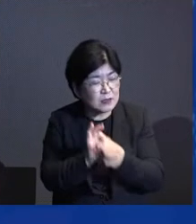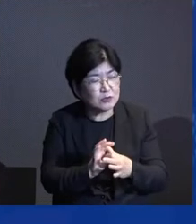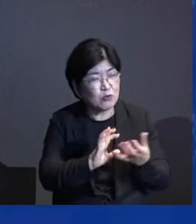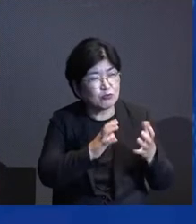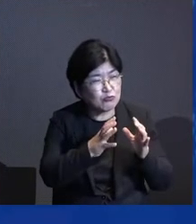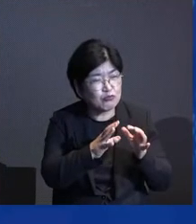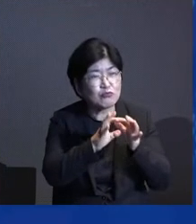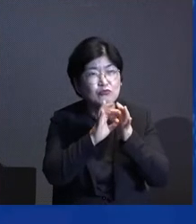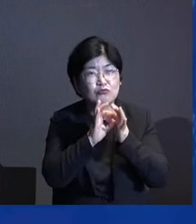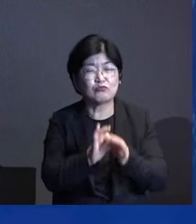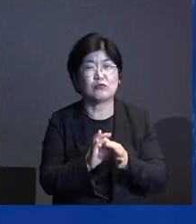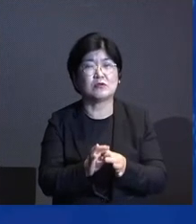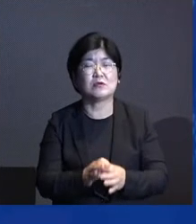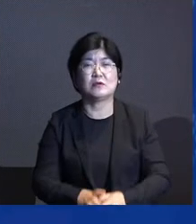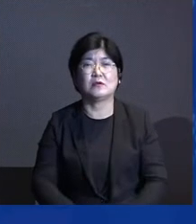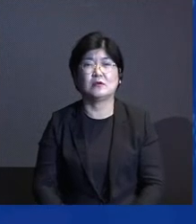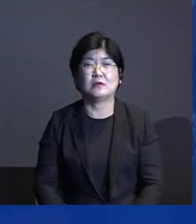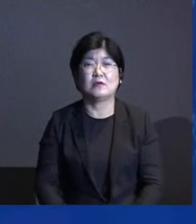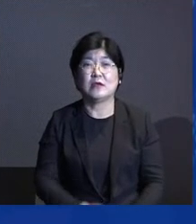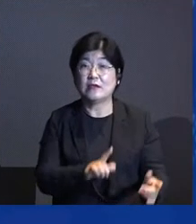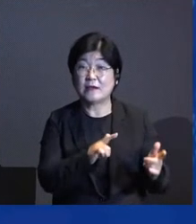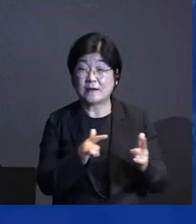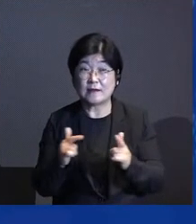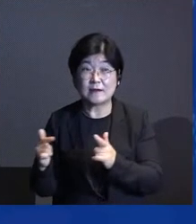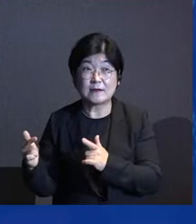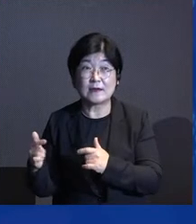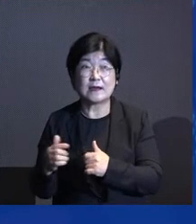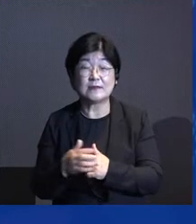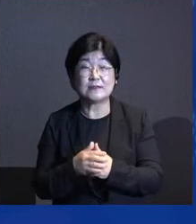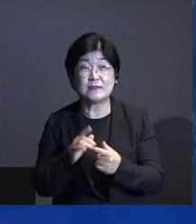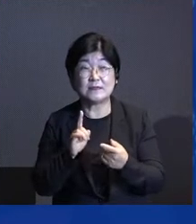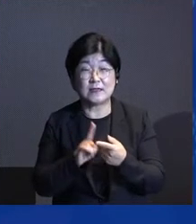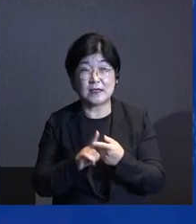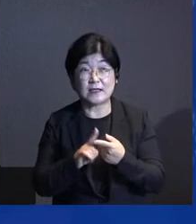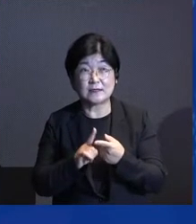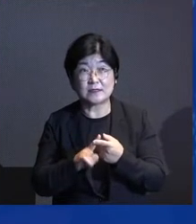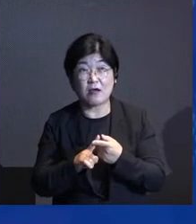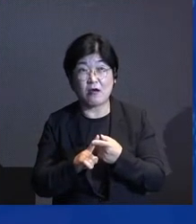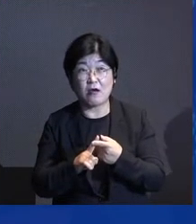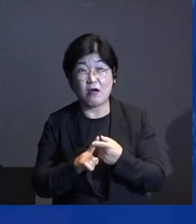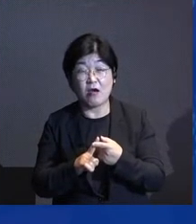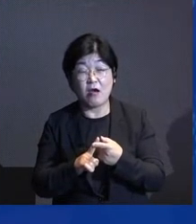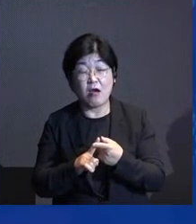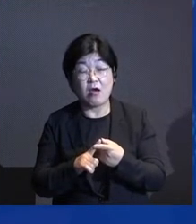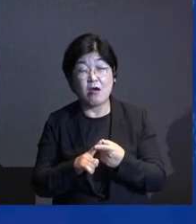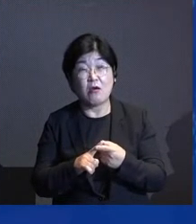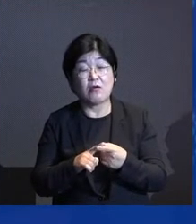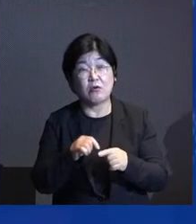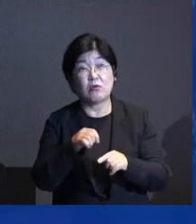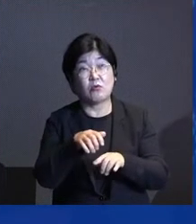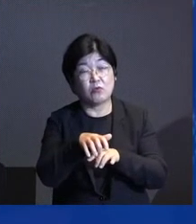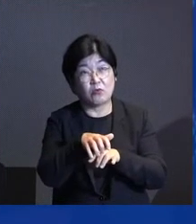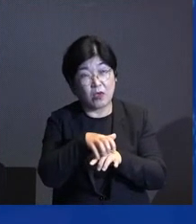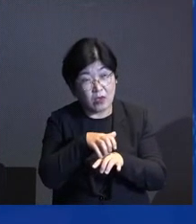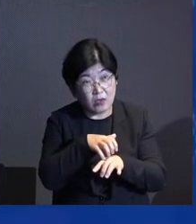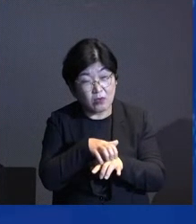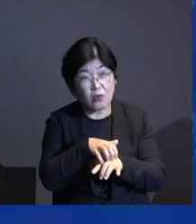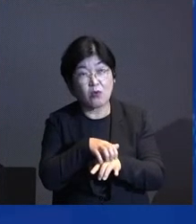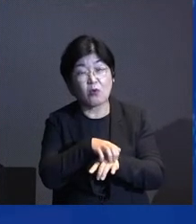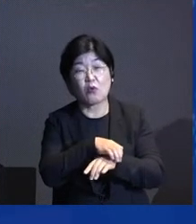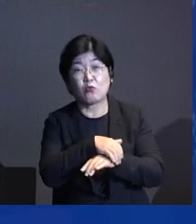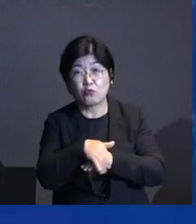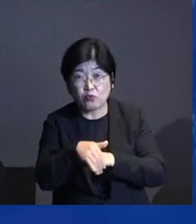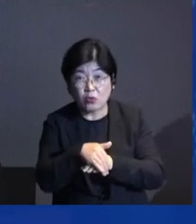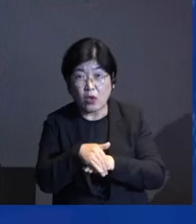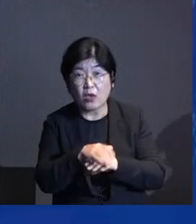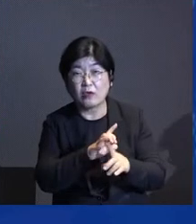discuss to find resources and find solutions to support at least one difficulty case in the community. The